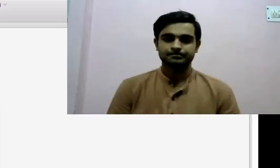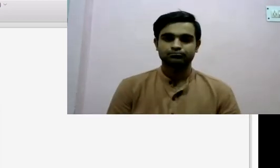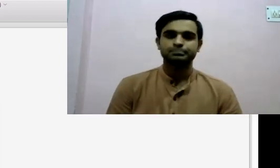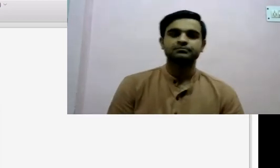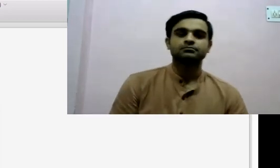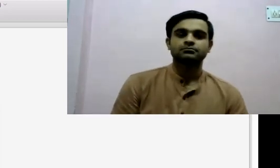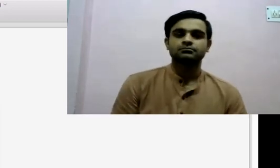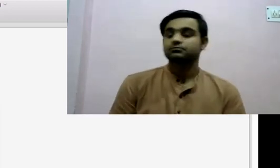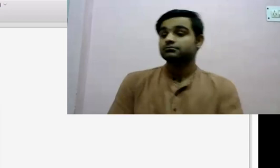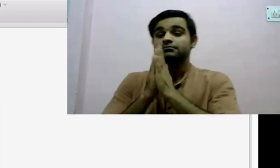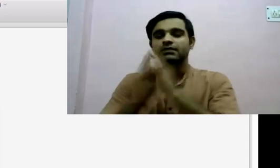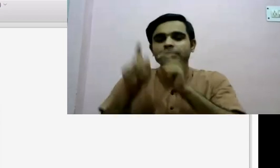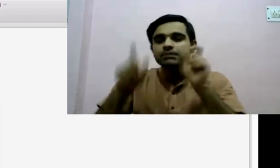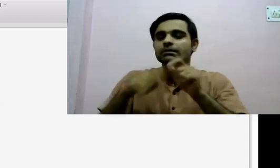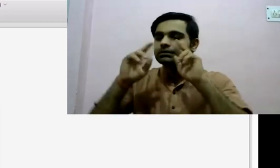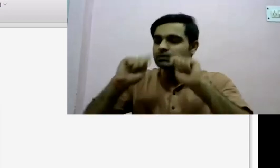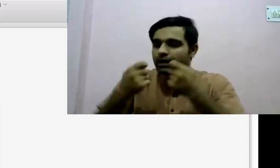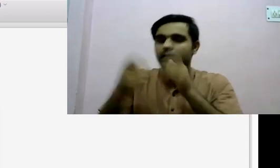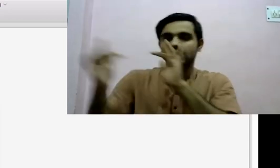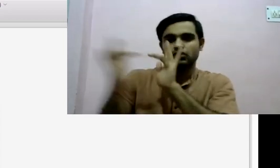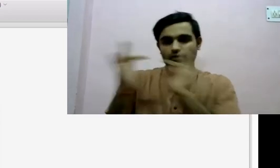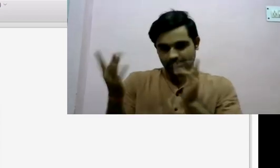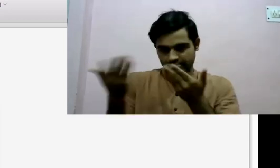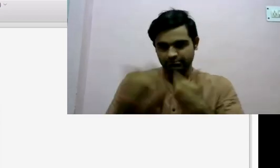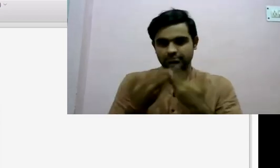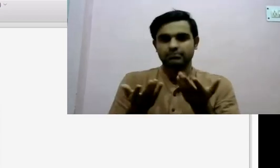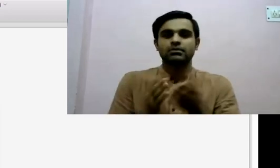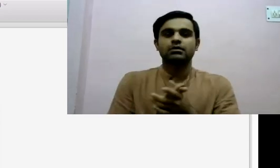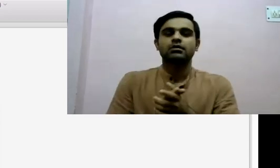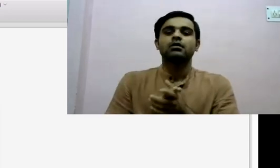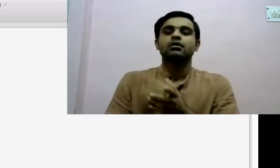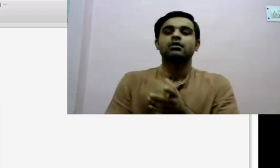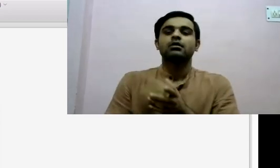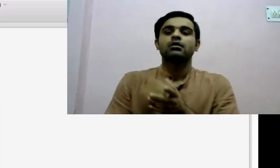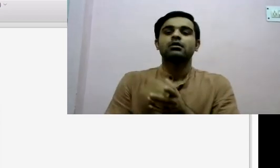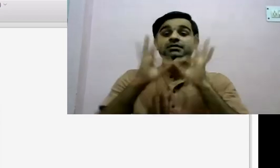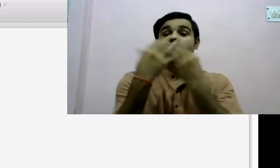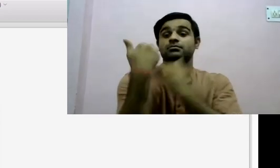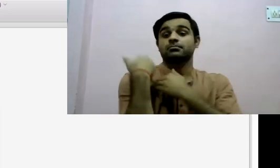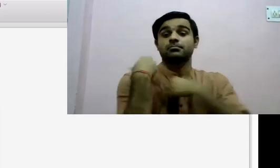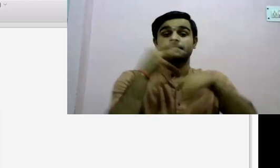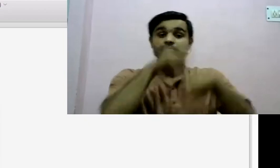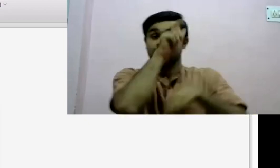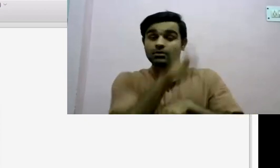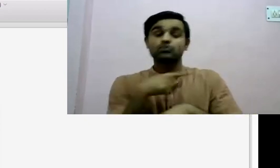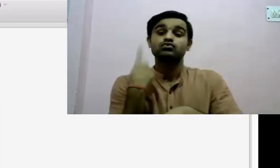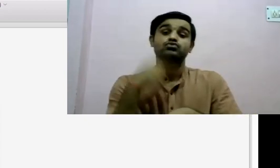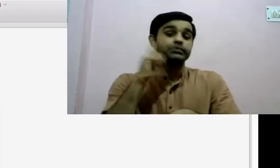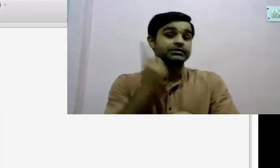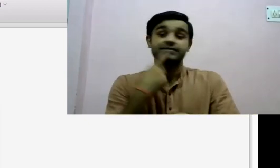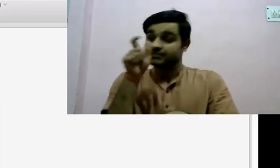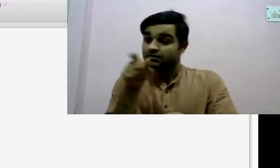We request that you try and contact a responsible family member of the person who is hearing or speech impaired,